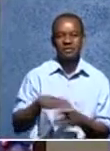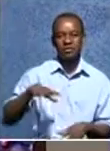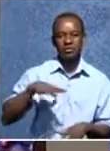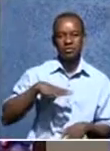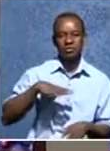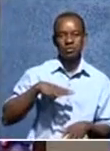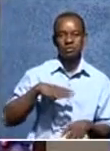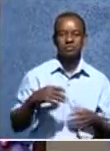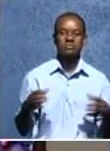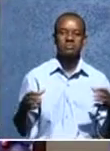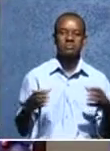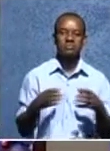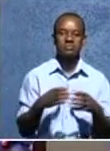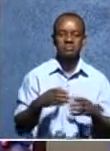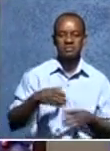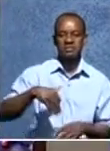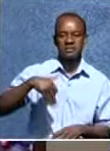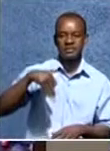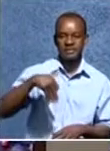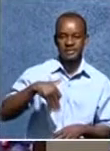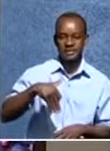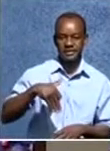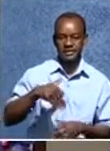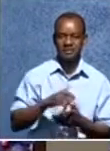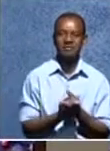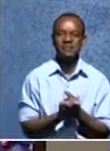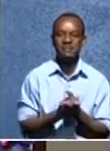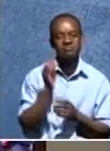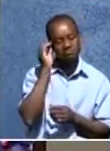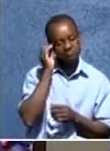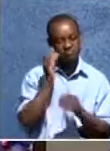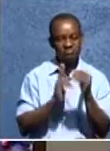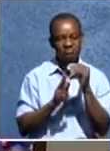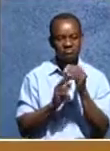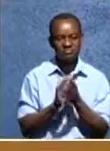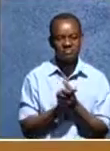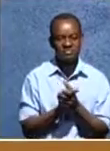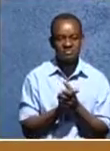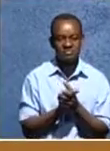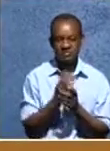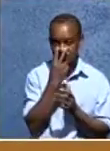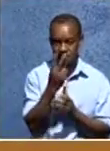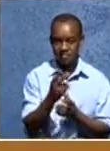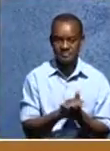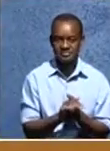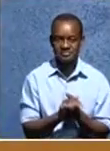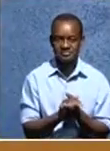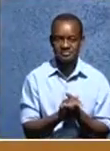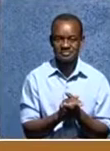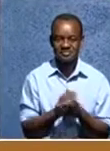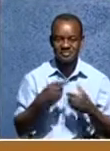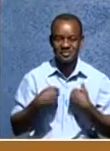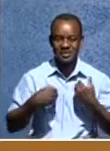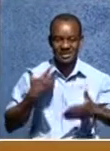had something to say about the Adventure, Tourism and Travel Summit. Let's take a look. I was really excited looking on